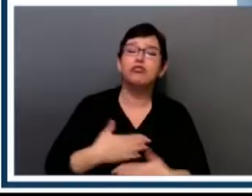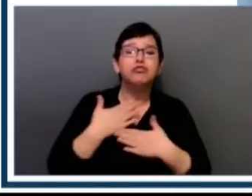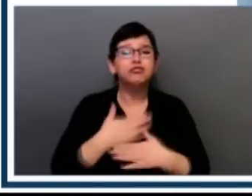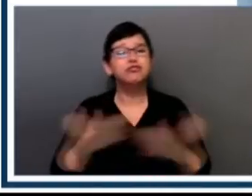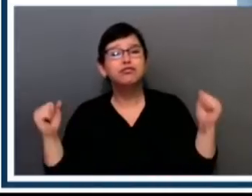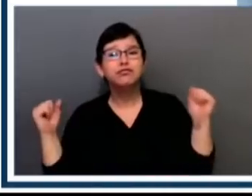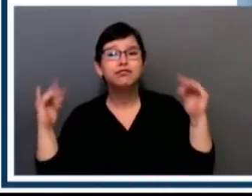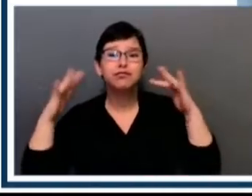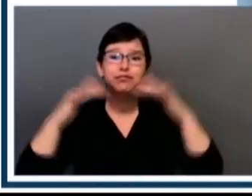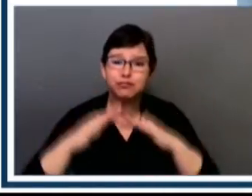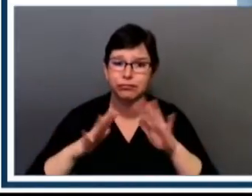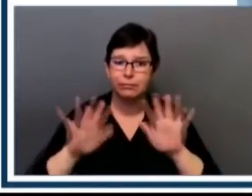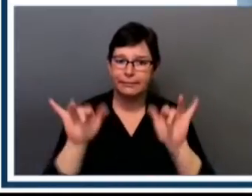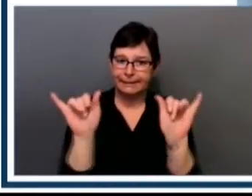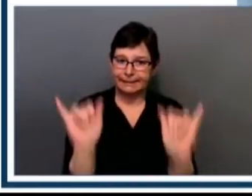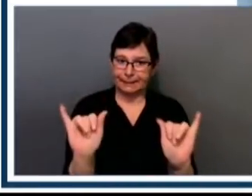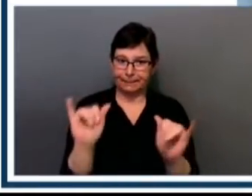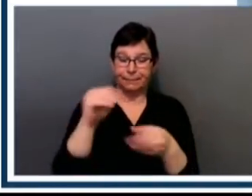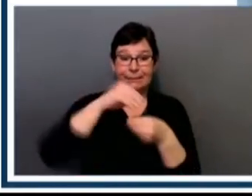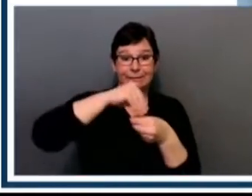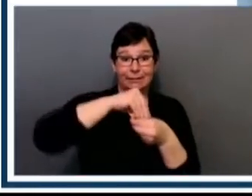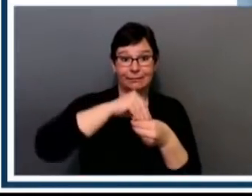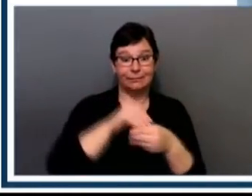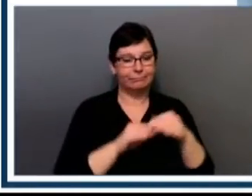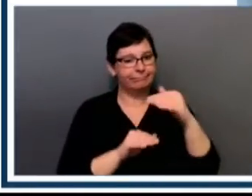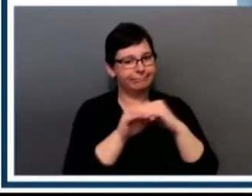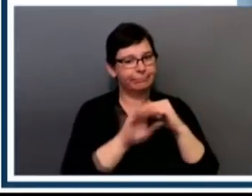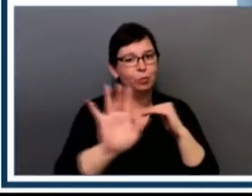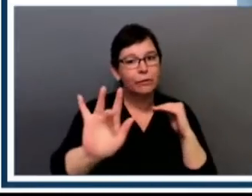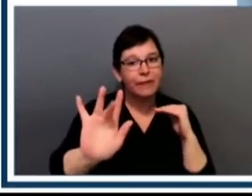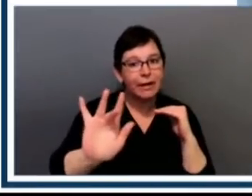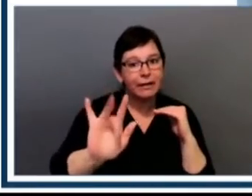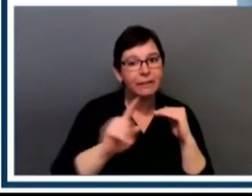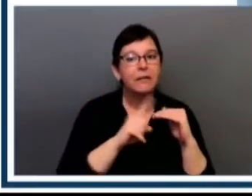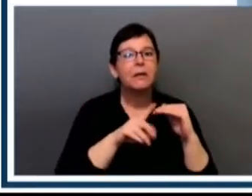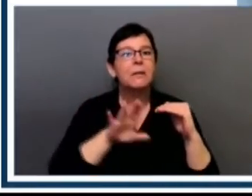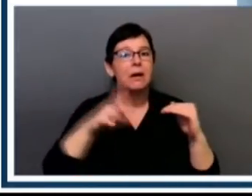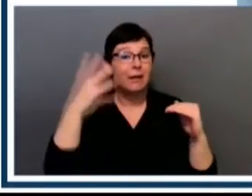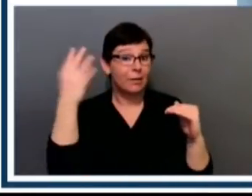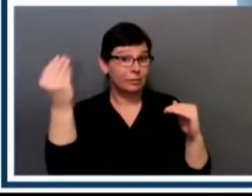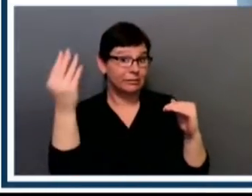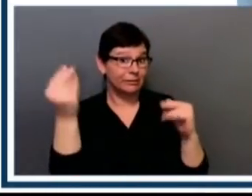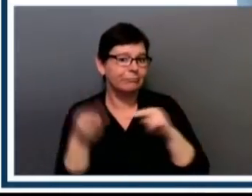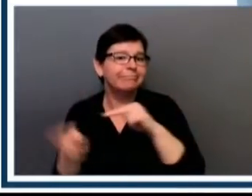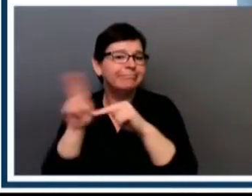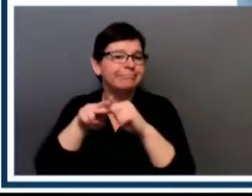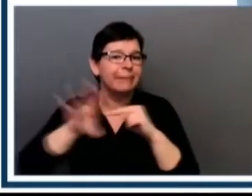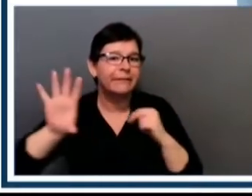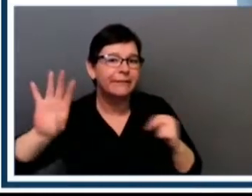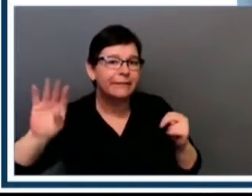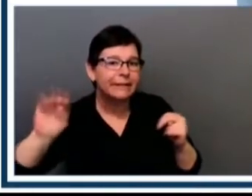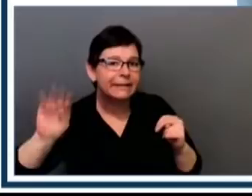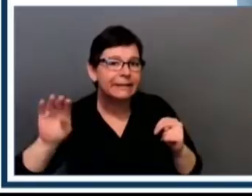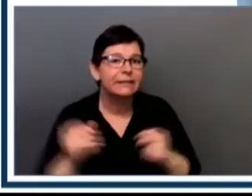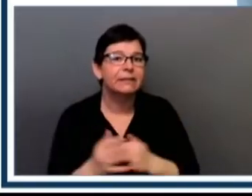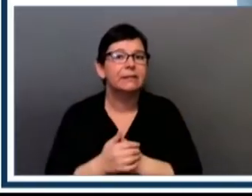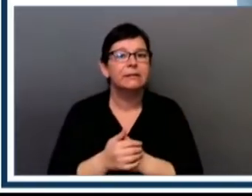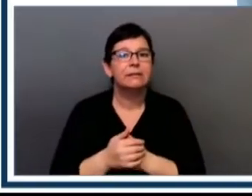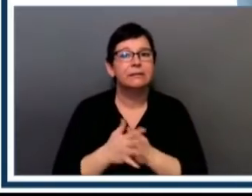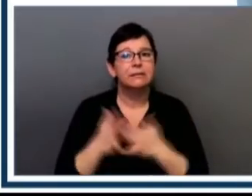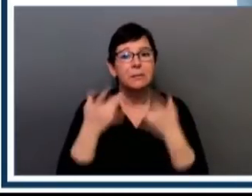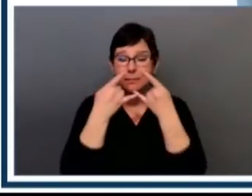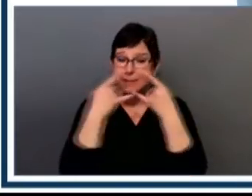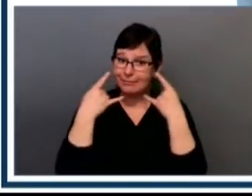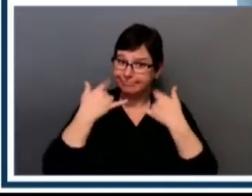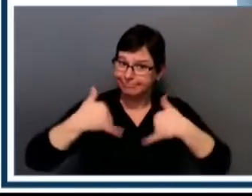still be required in indoor public places, including restaurants, gatherings, and events. But starting on March the 7th, you will be able to remove your